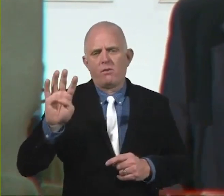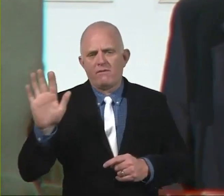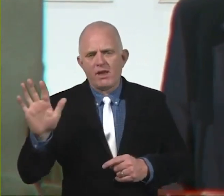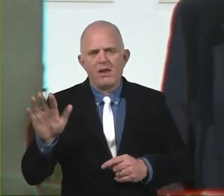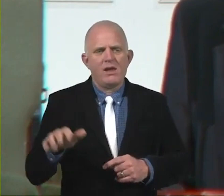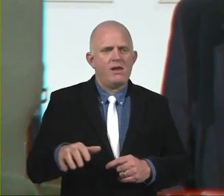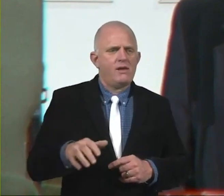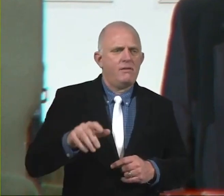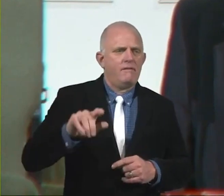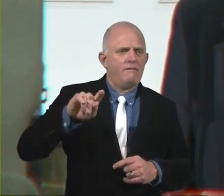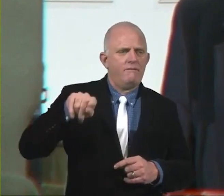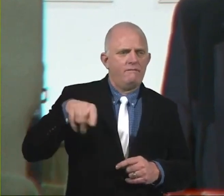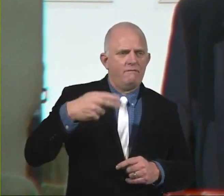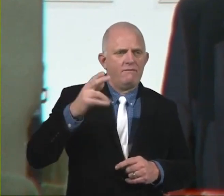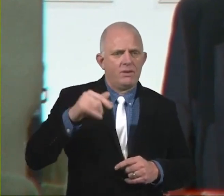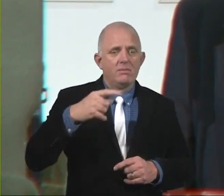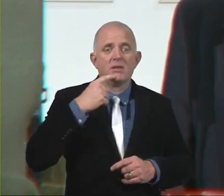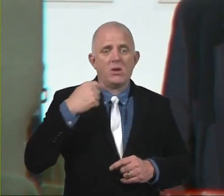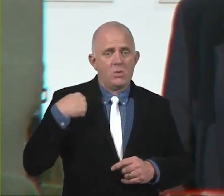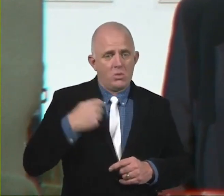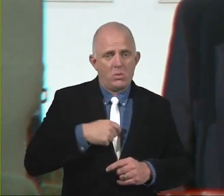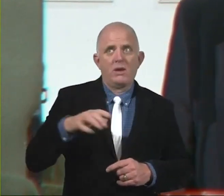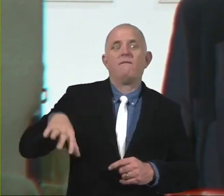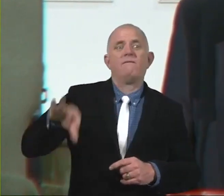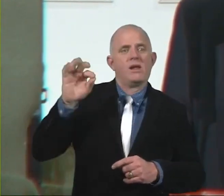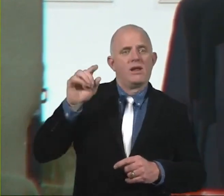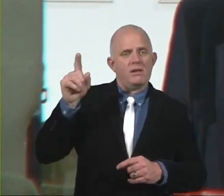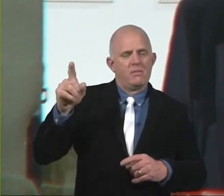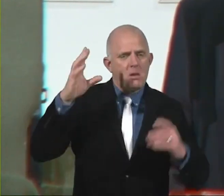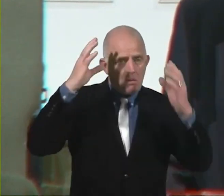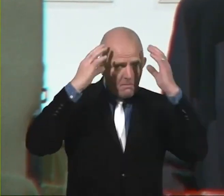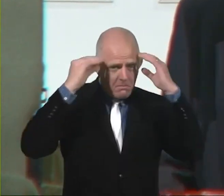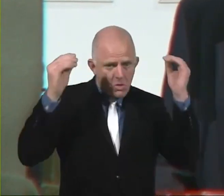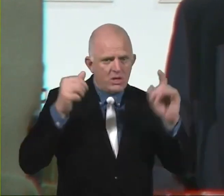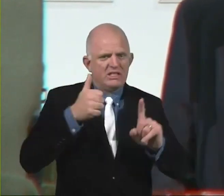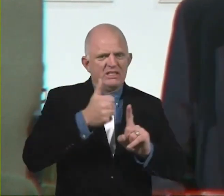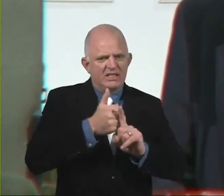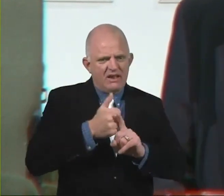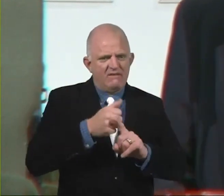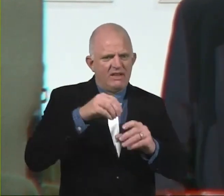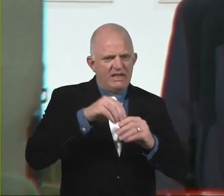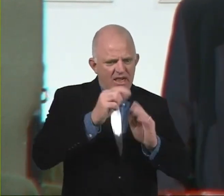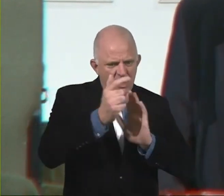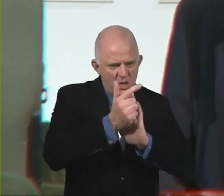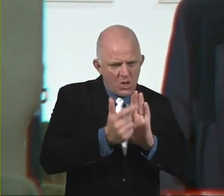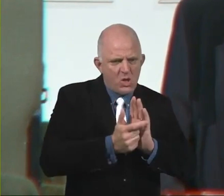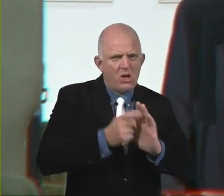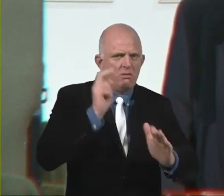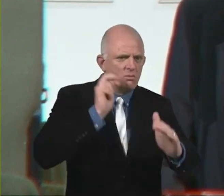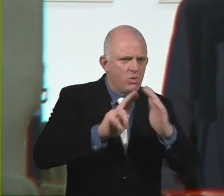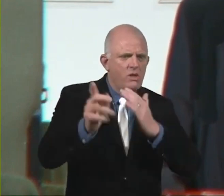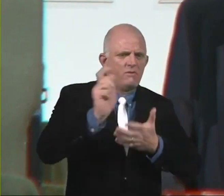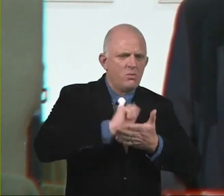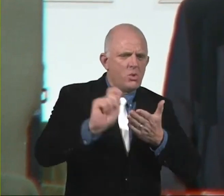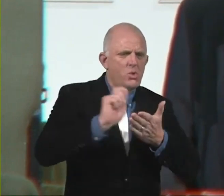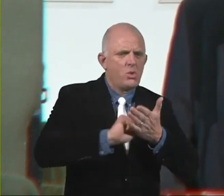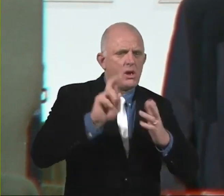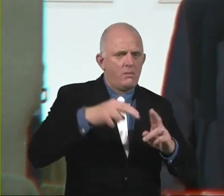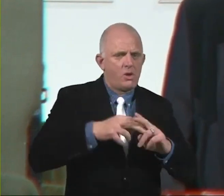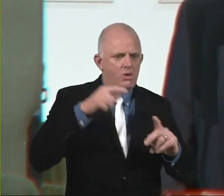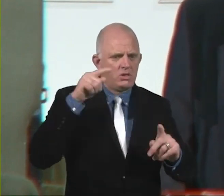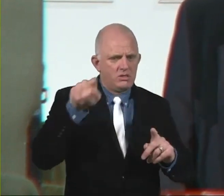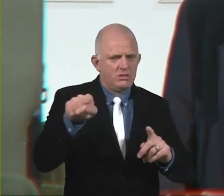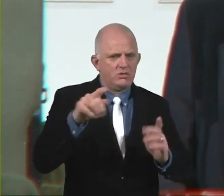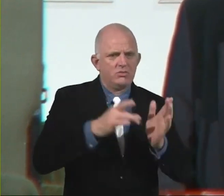him, we have found him of whom Moses in the law and the prophets did write, Jesus of